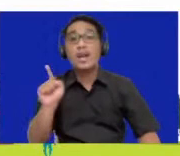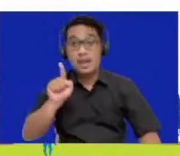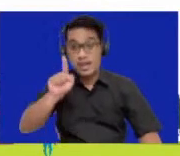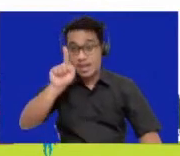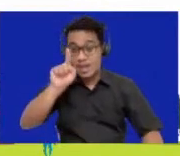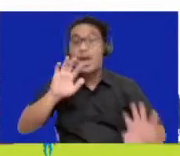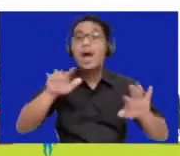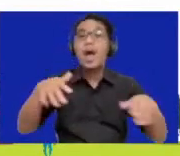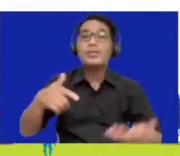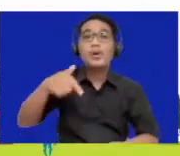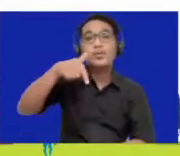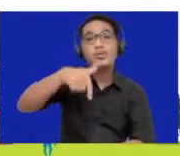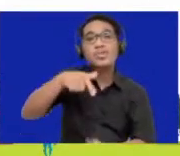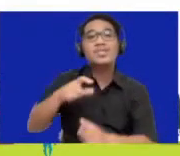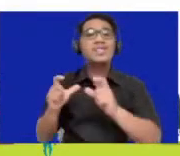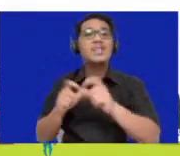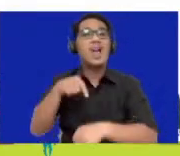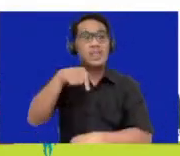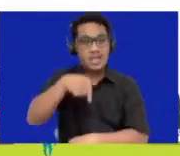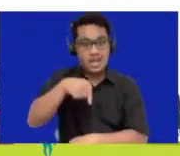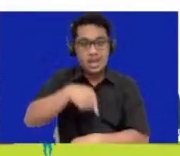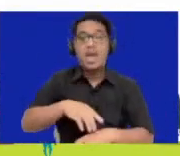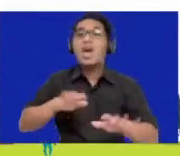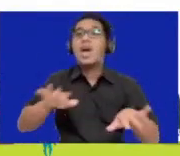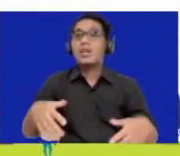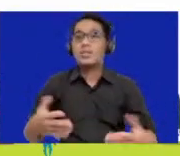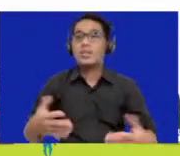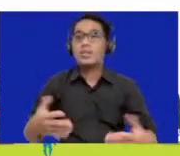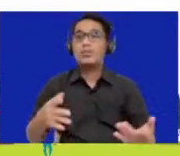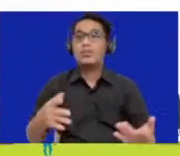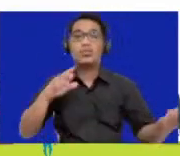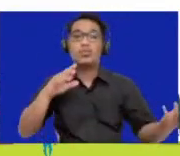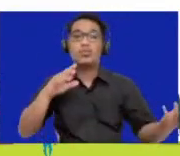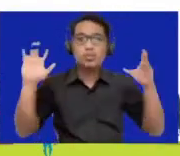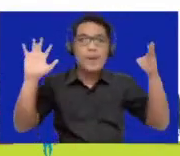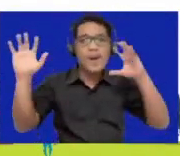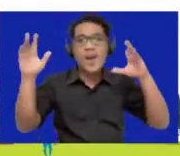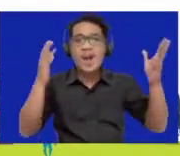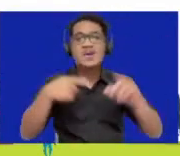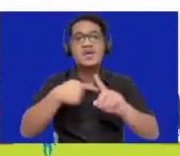forming in the Bay of Bengal and hitting up towards the land.